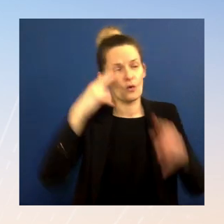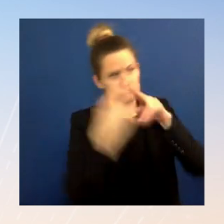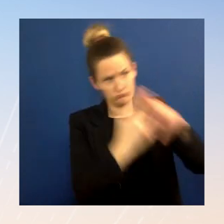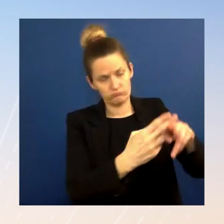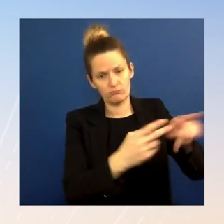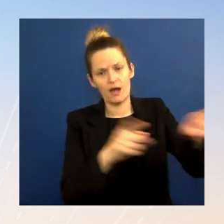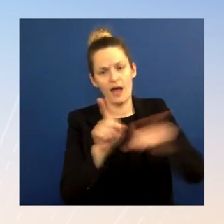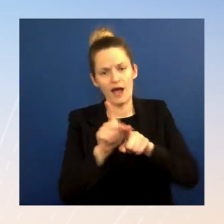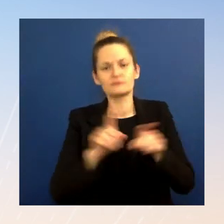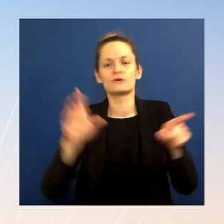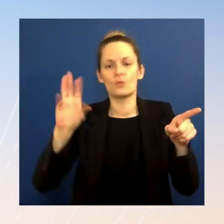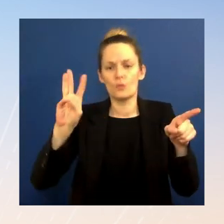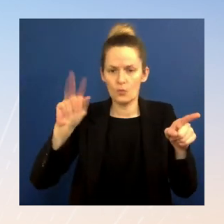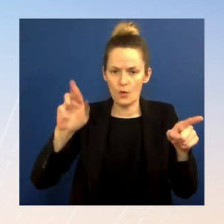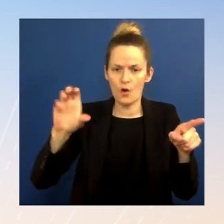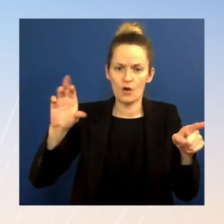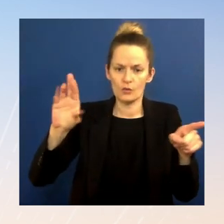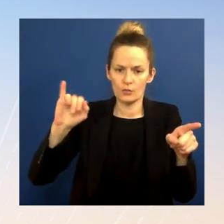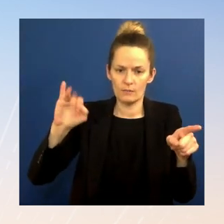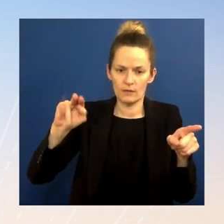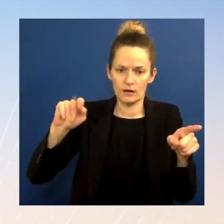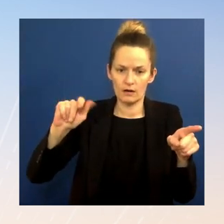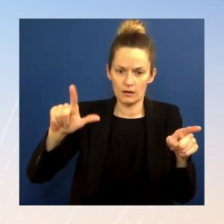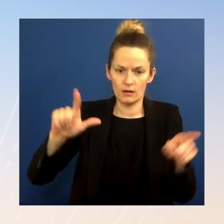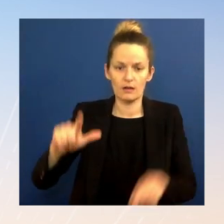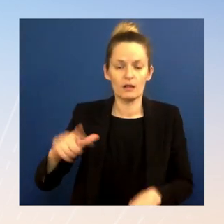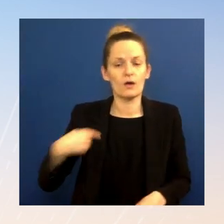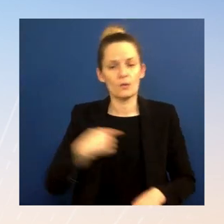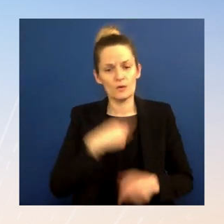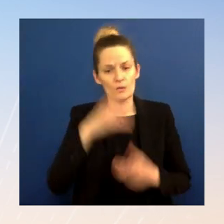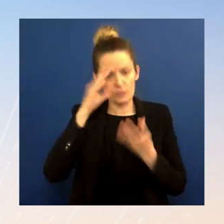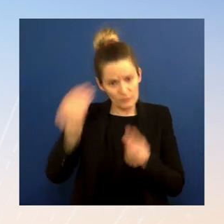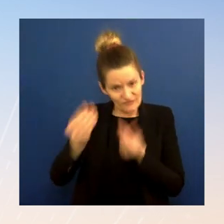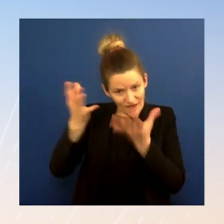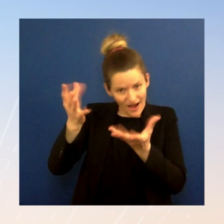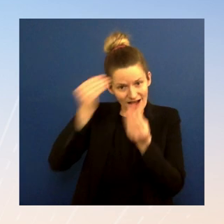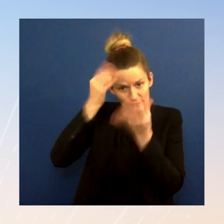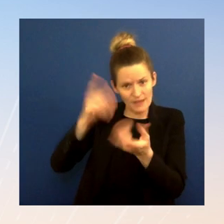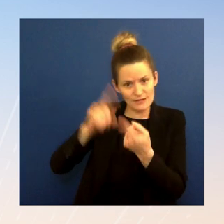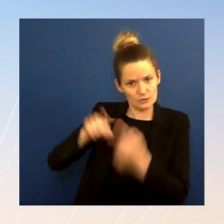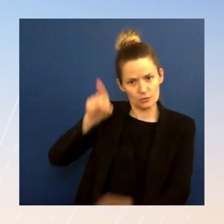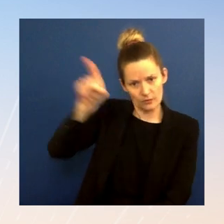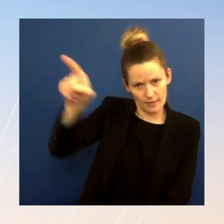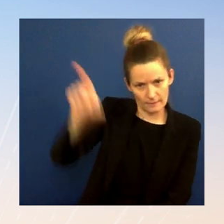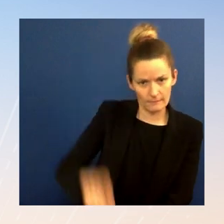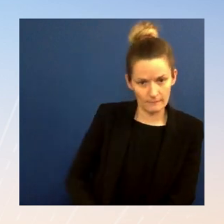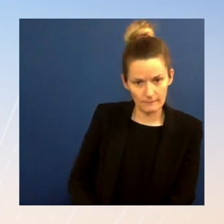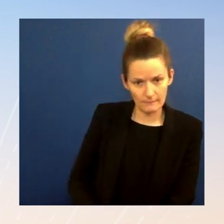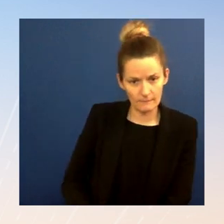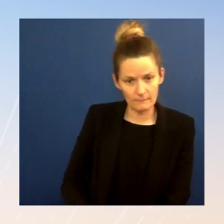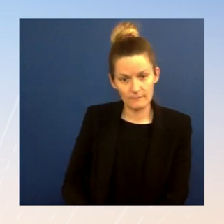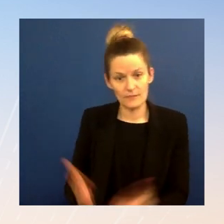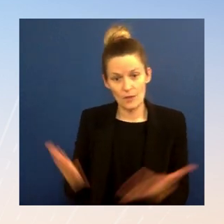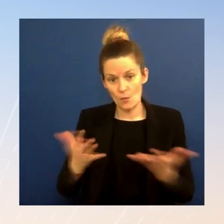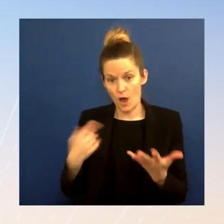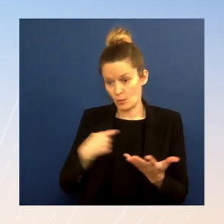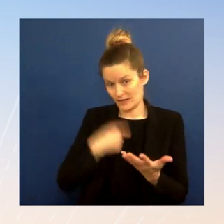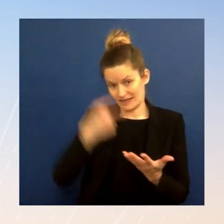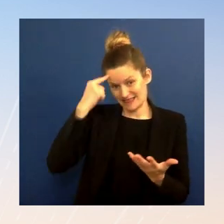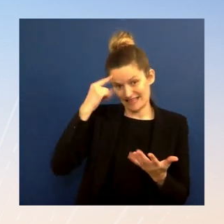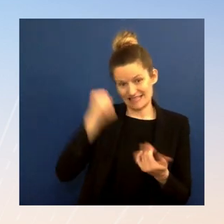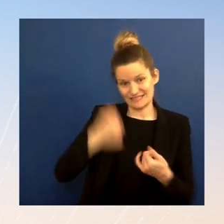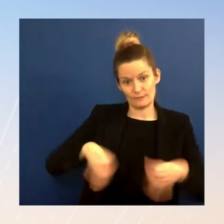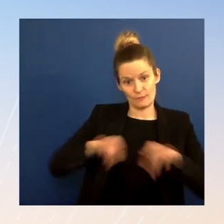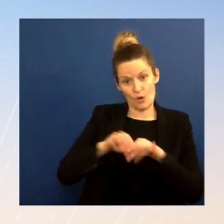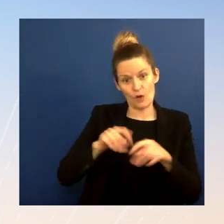feed information into that. But I think it's important to call out what we see happening on the ground, and I think that's exactly what the president and the